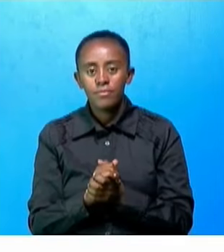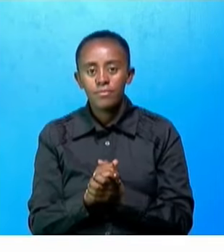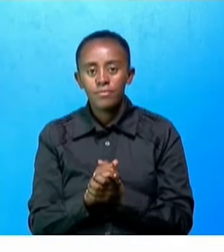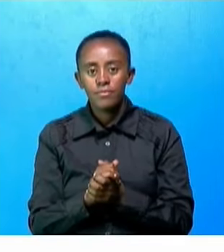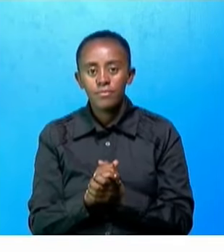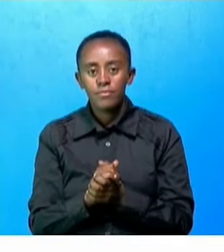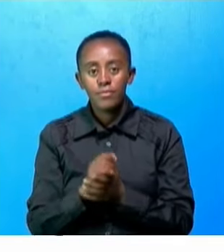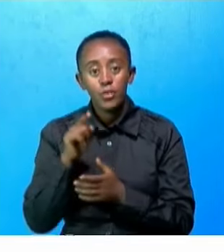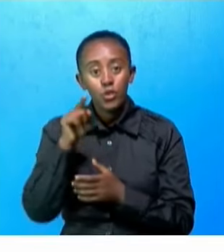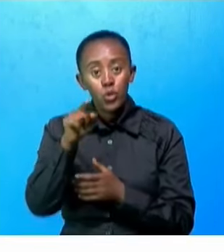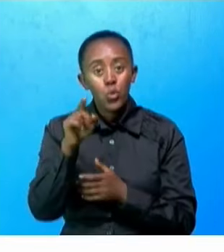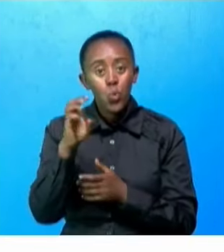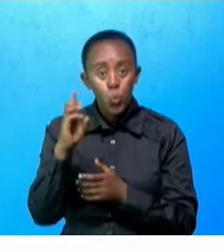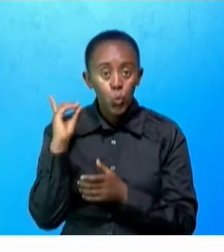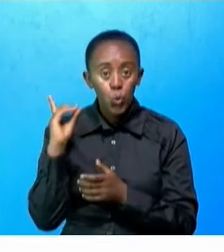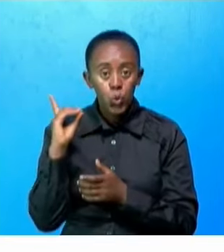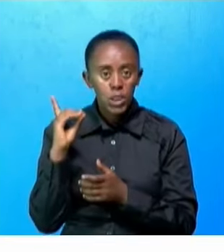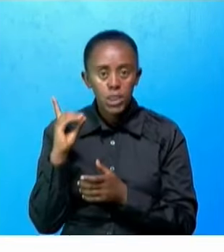you'd